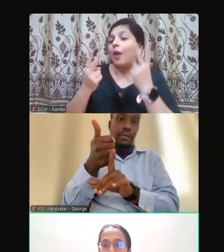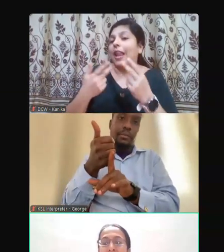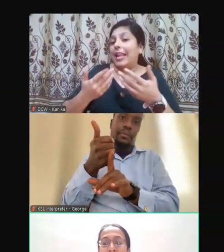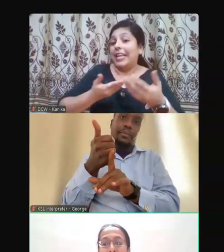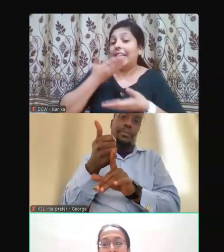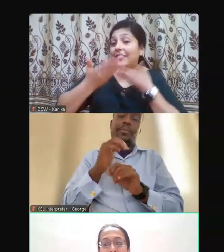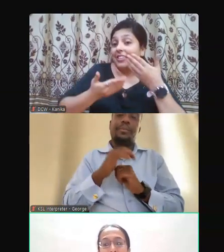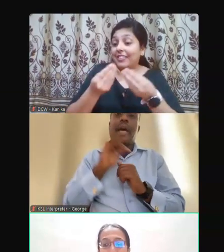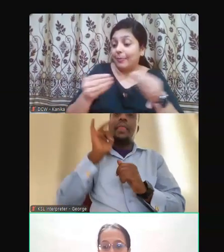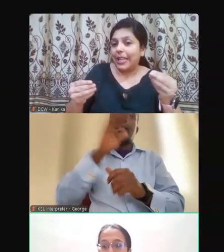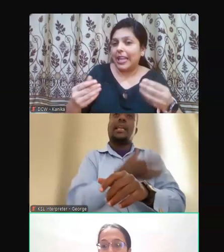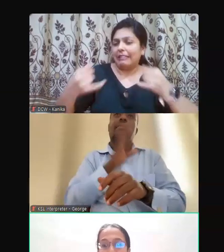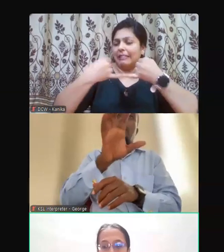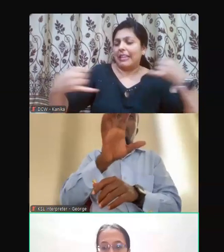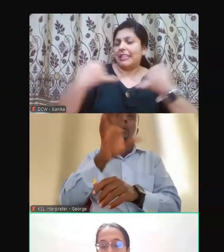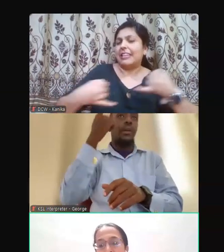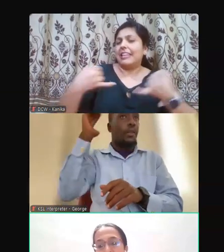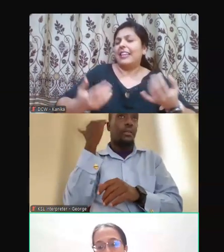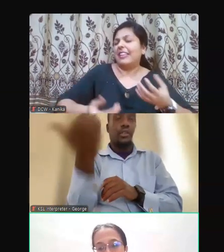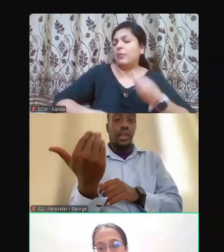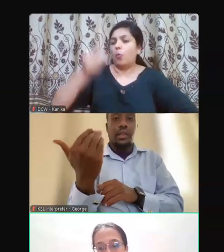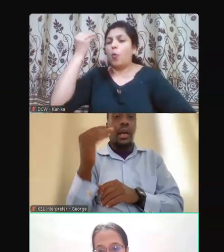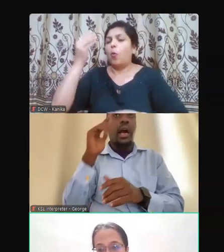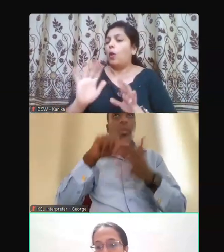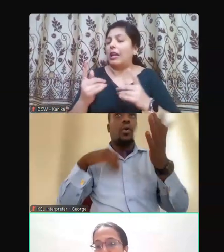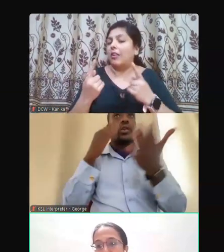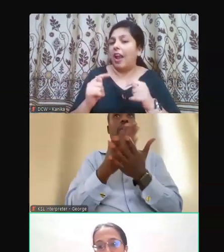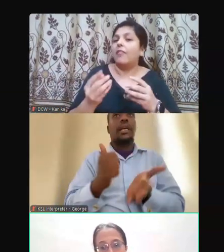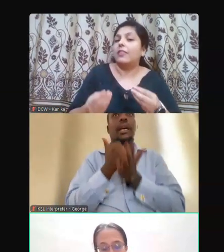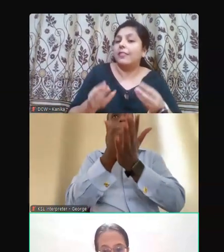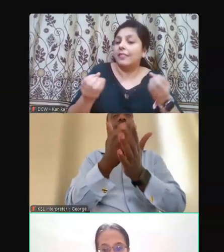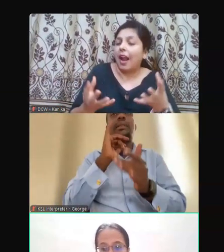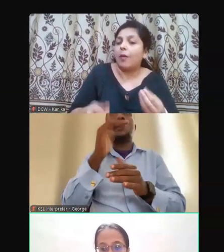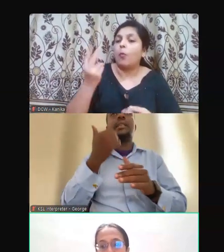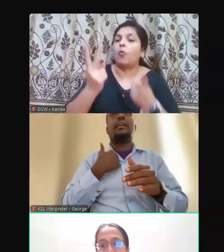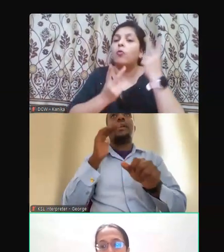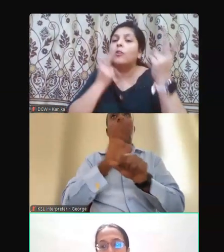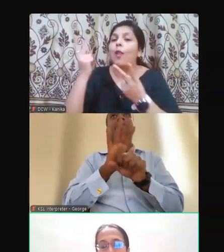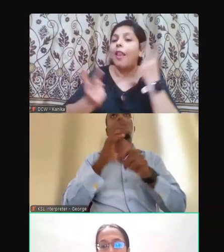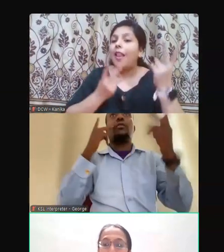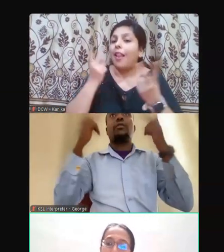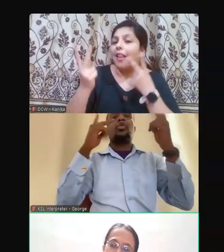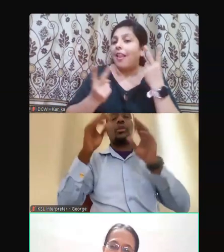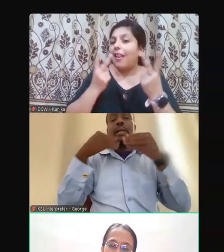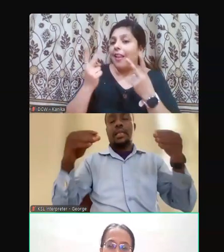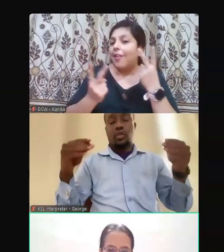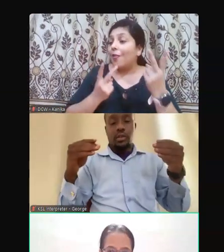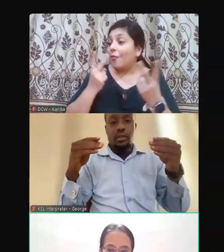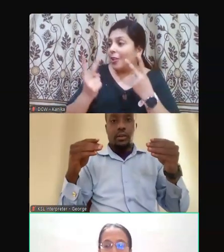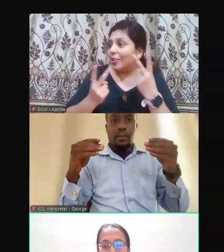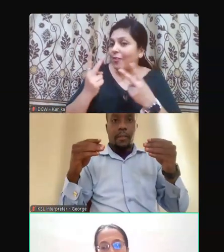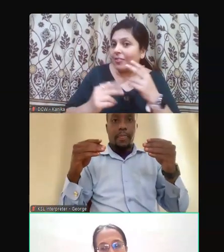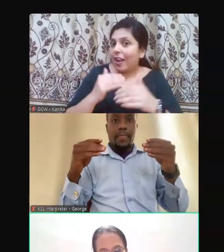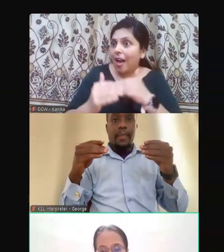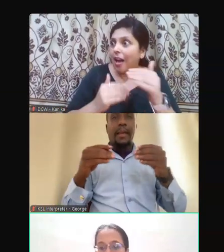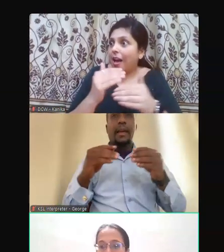child. What really, really helps is having a lot of visual material with minimal text,